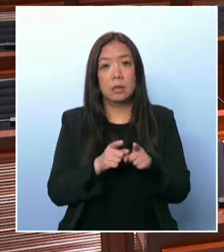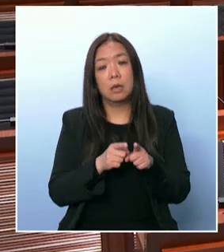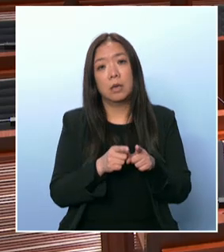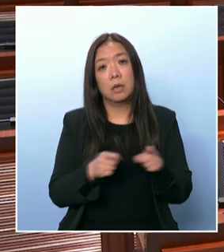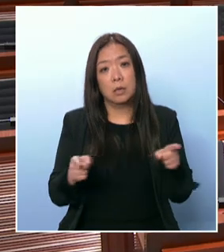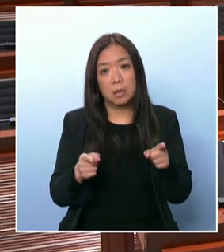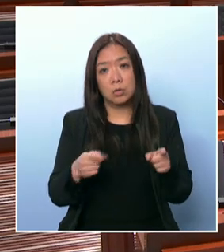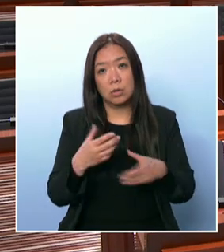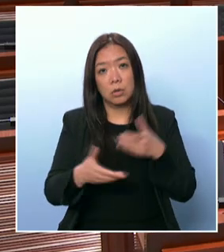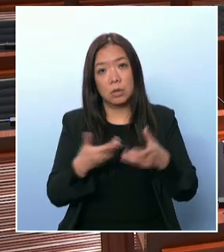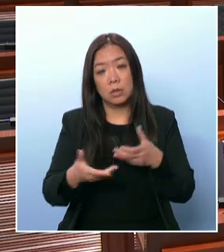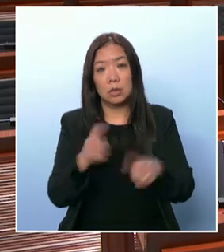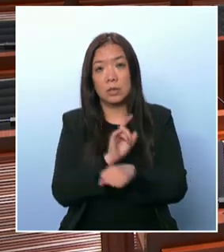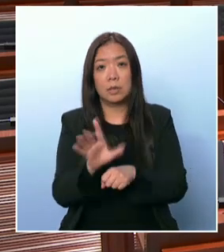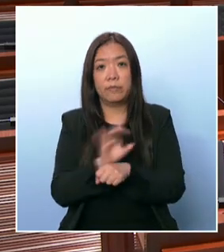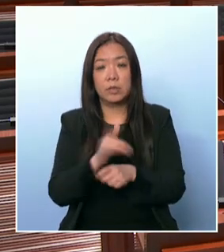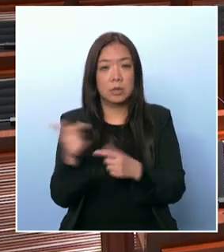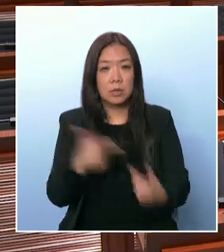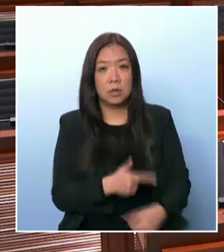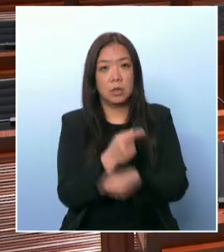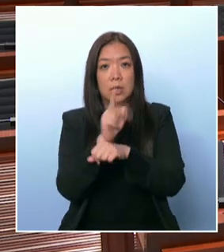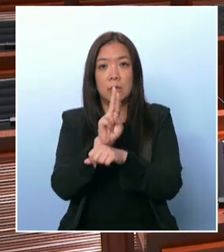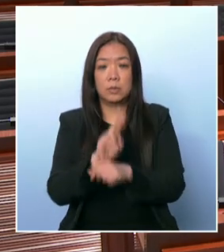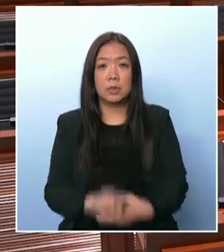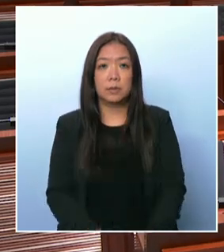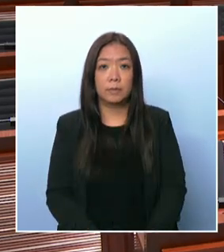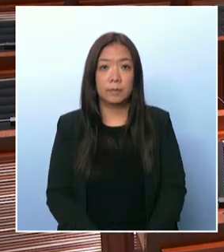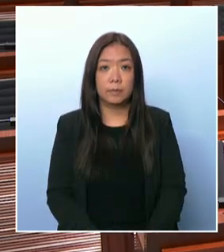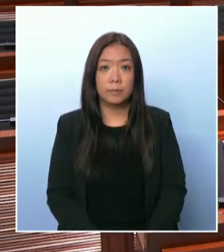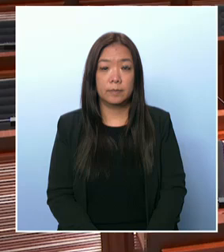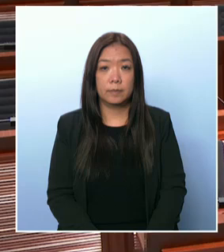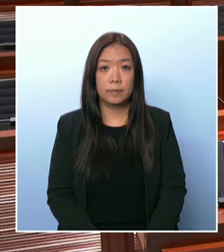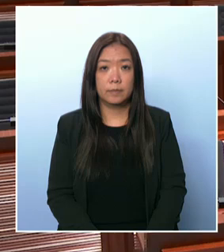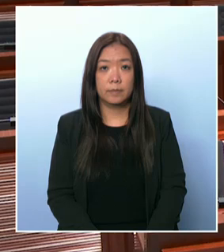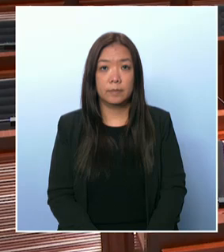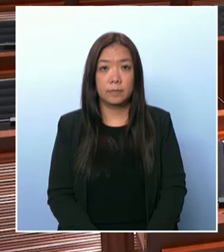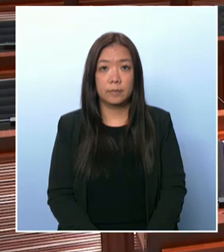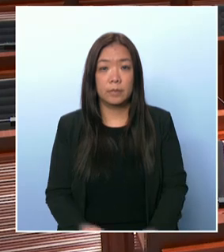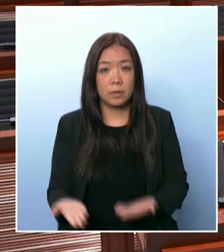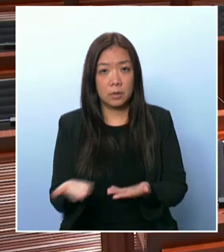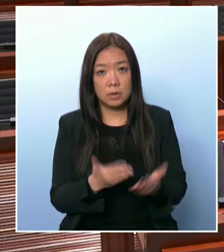before we start, I will extend the meeting by 15 minutes to 1 p.m.